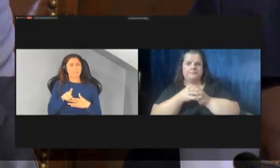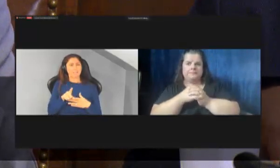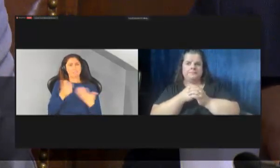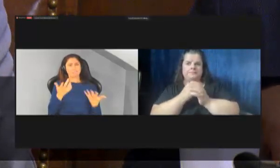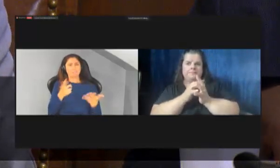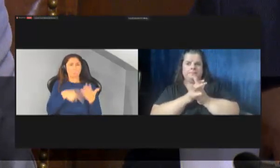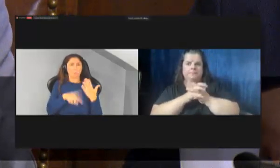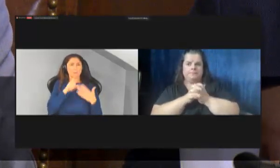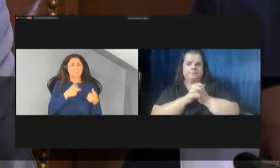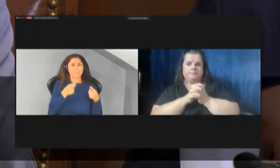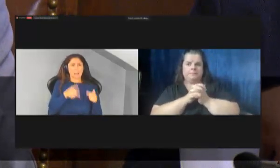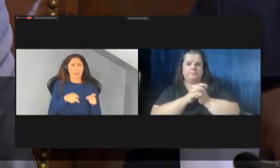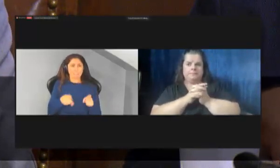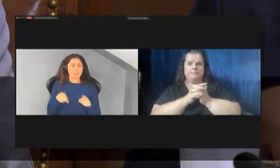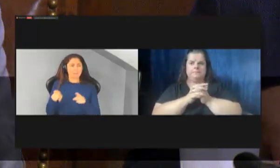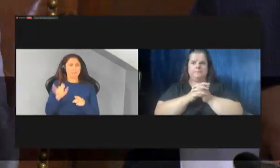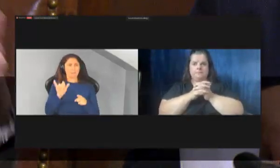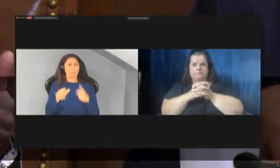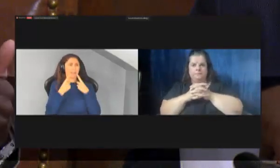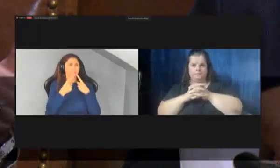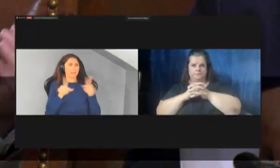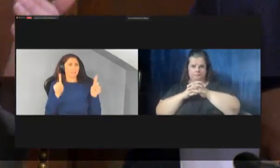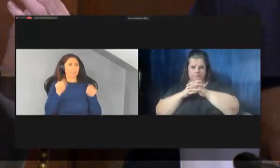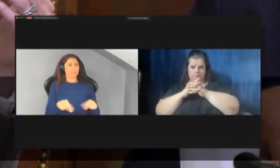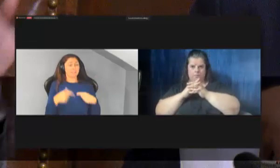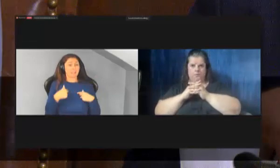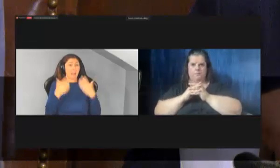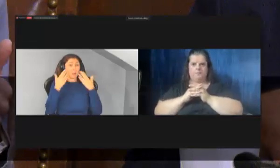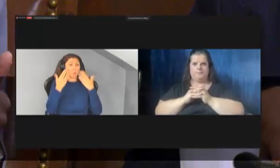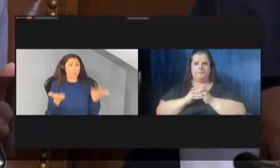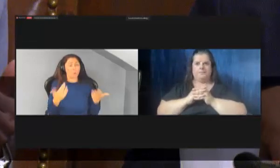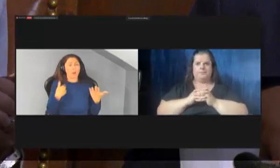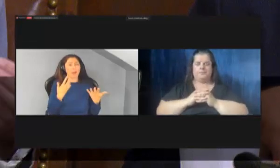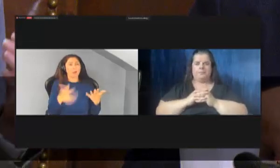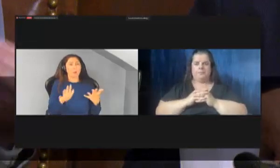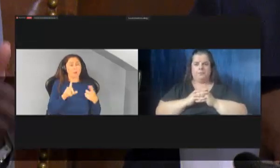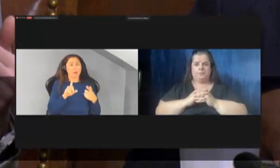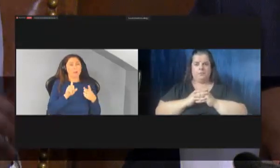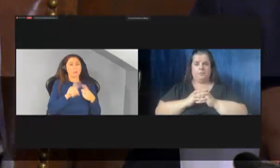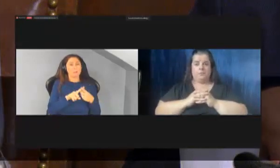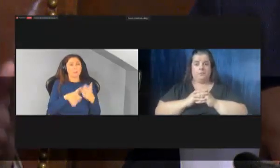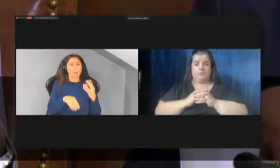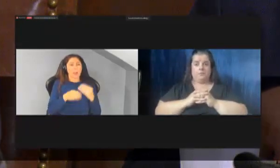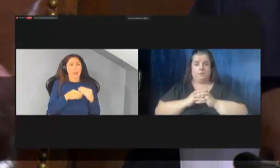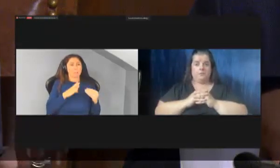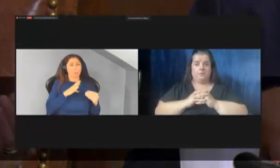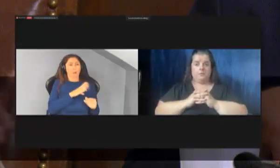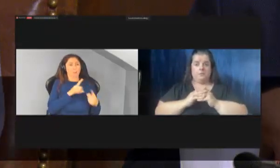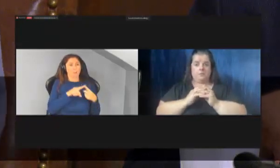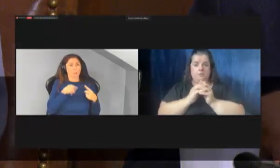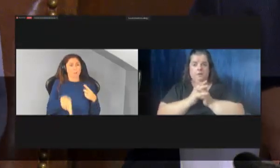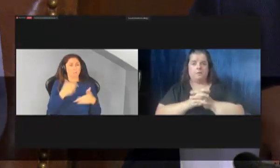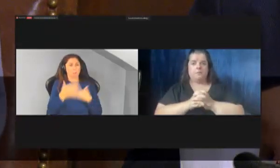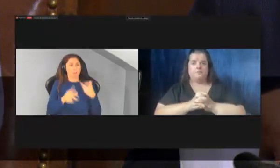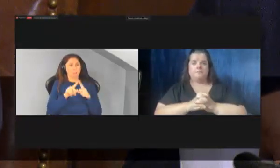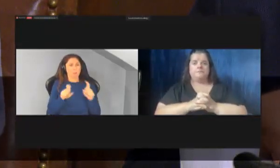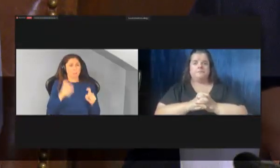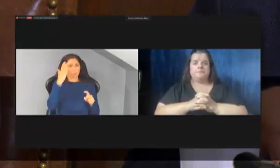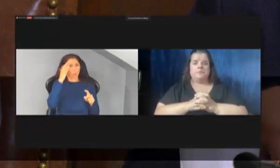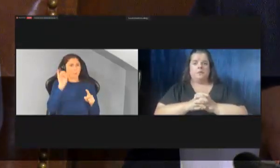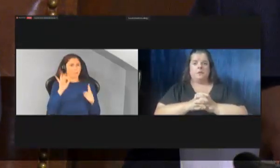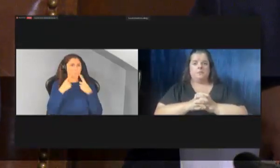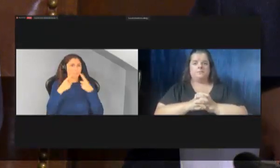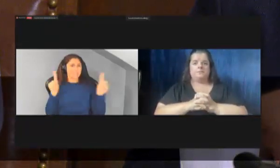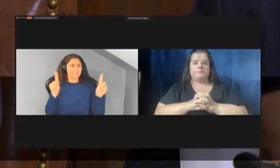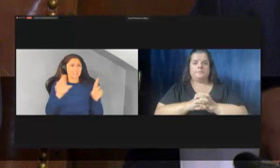what is happening and the effectiveness of this. I don't know, I don't want to add bureaucracy to the process, but I also know we need to know if we're succeeding in this. So all of